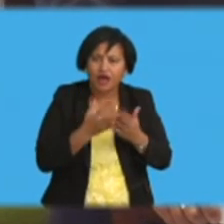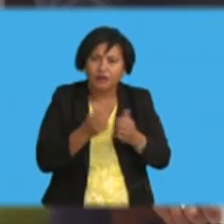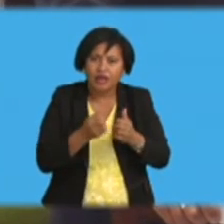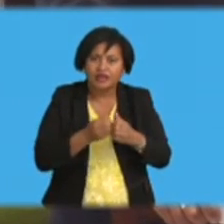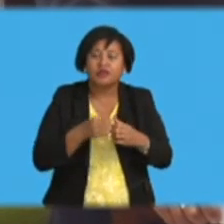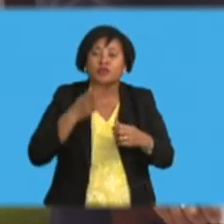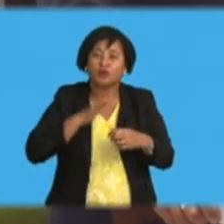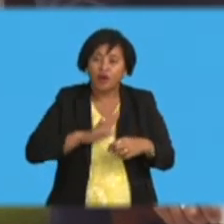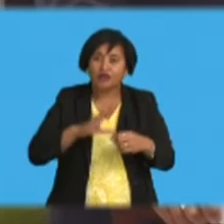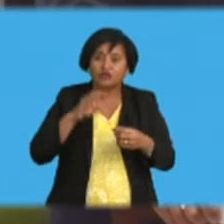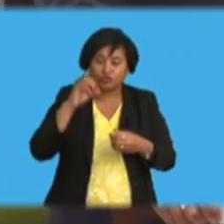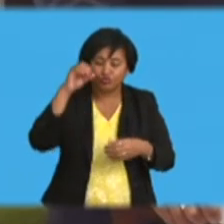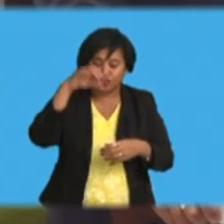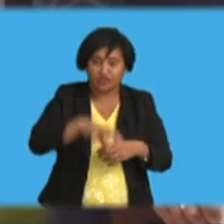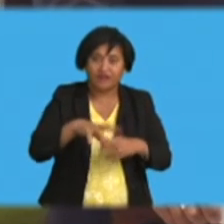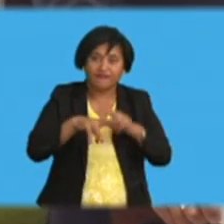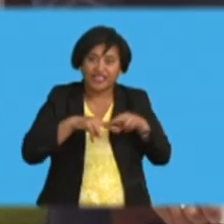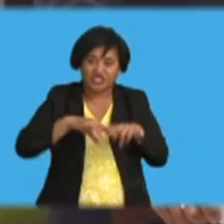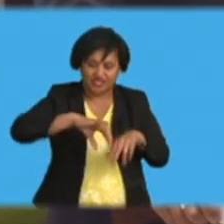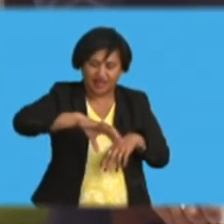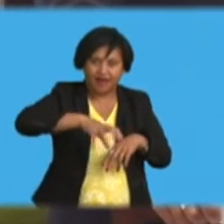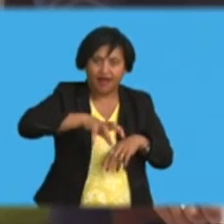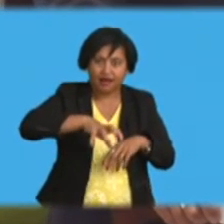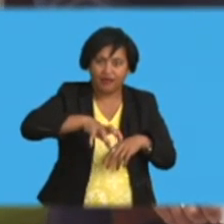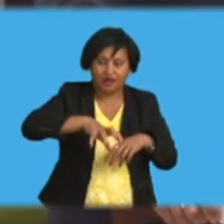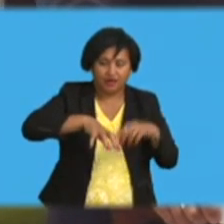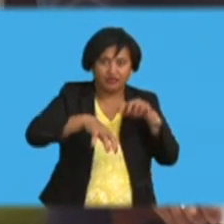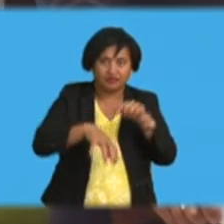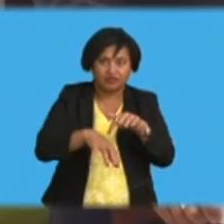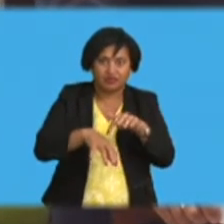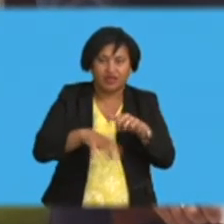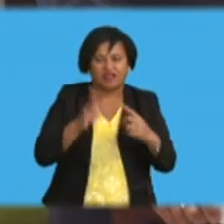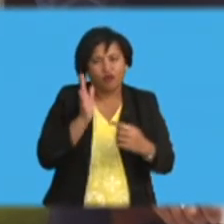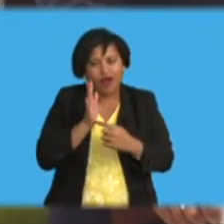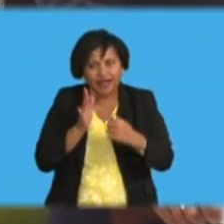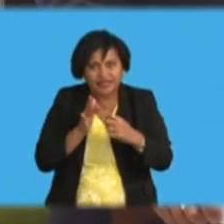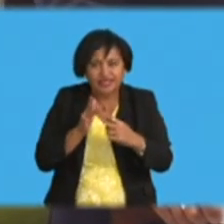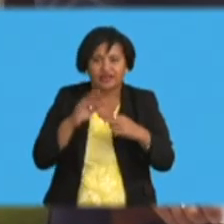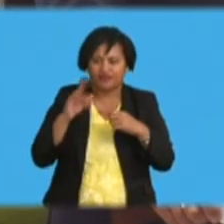Fiji as a hub in the Pacific, whether for financial purposes, IT purposes,